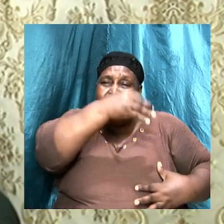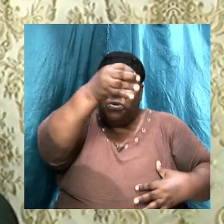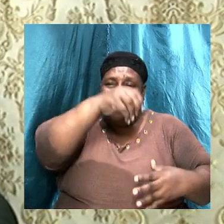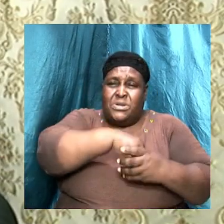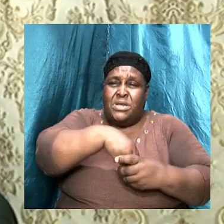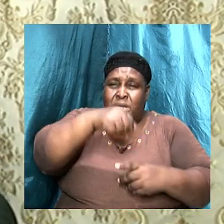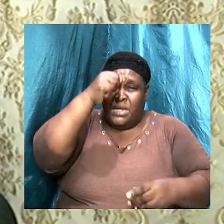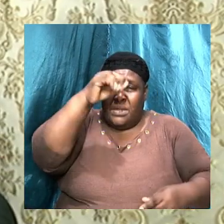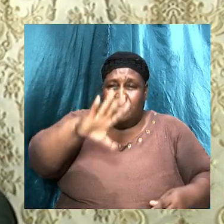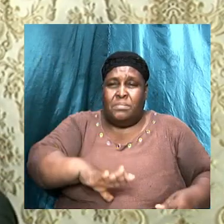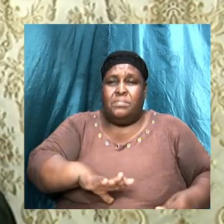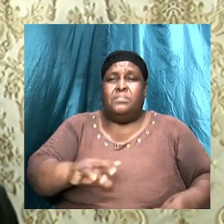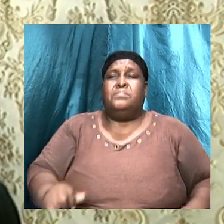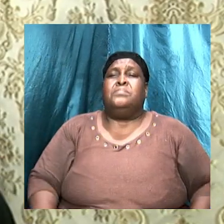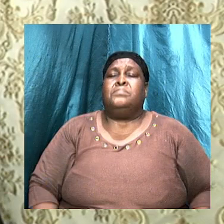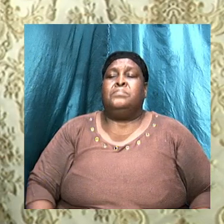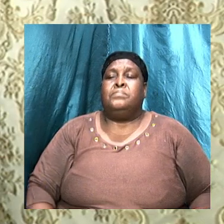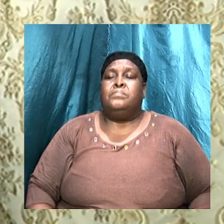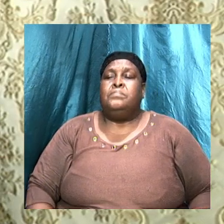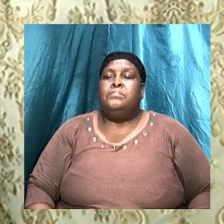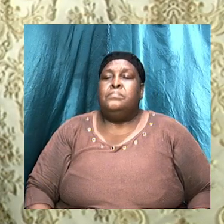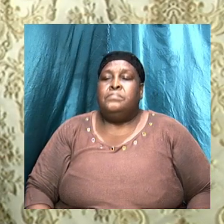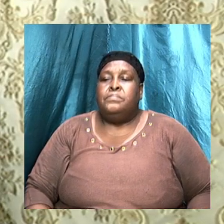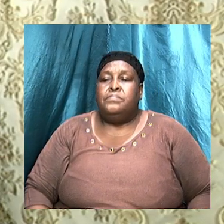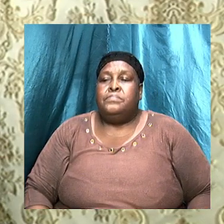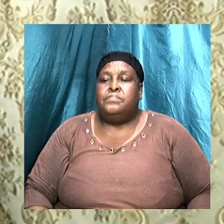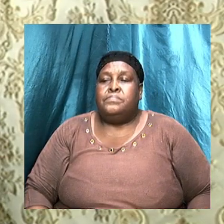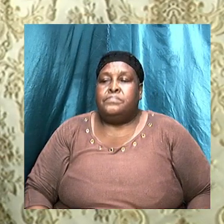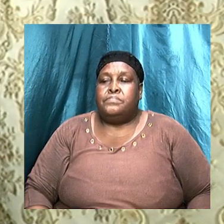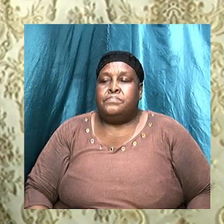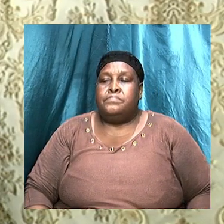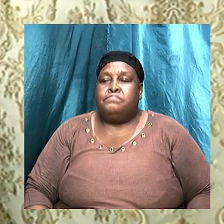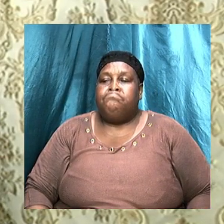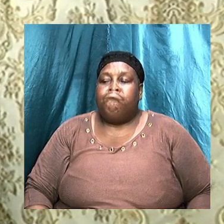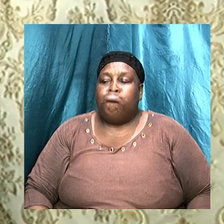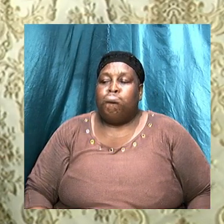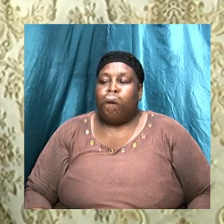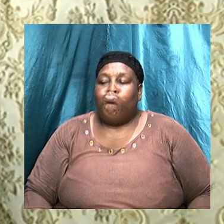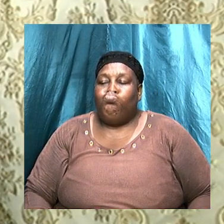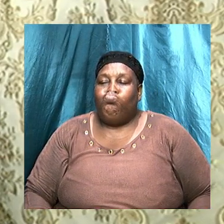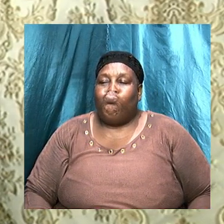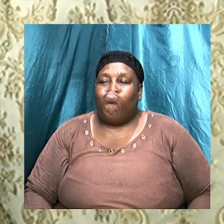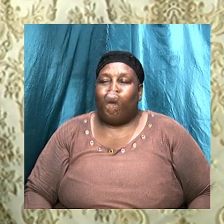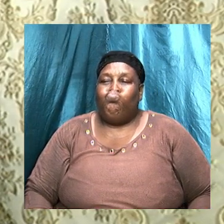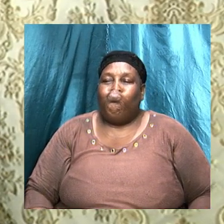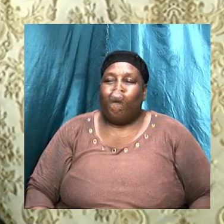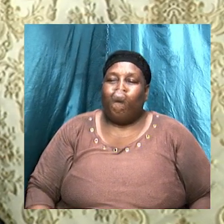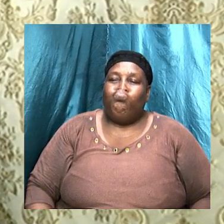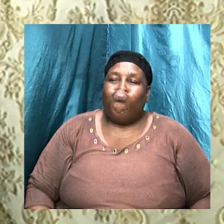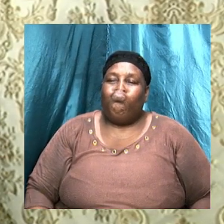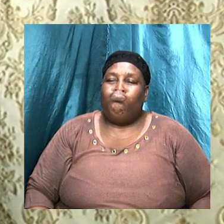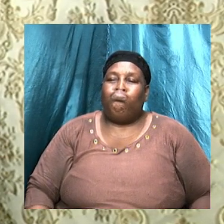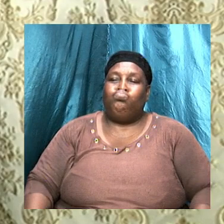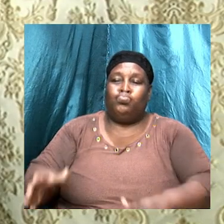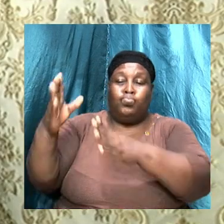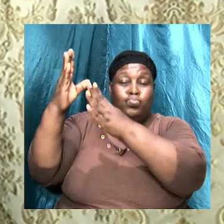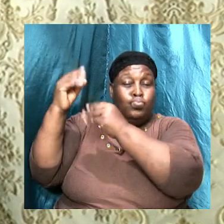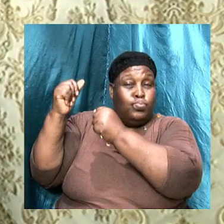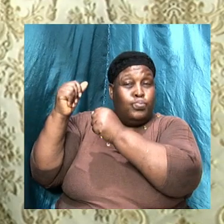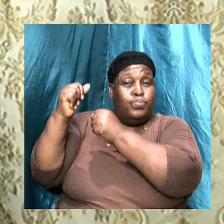man. Romans 5, verses 5. And hope